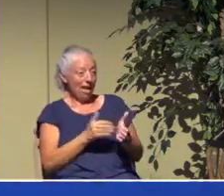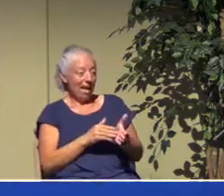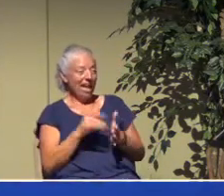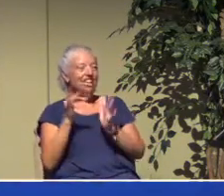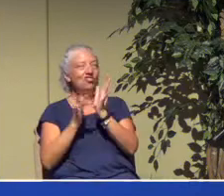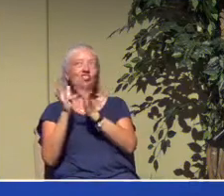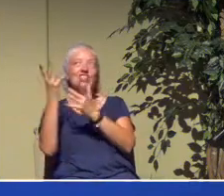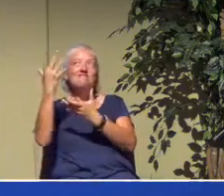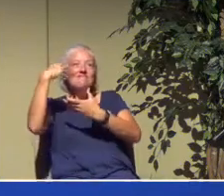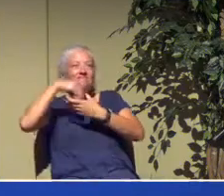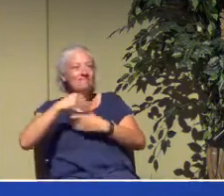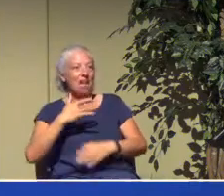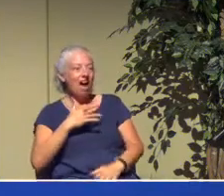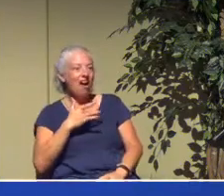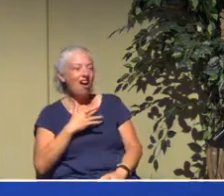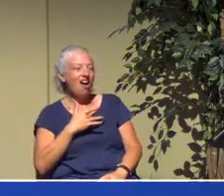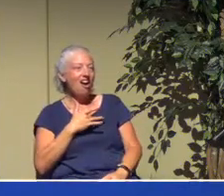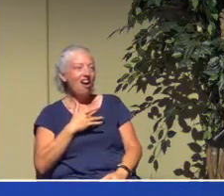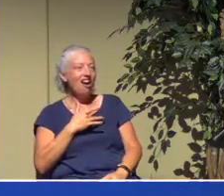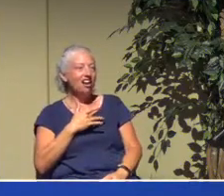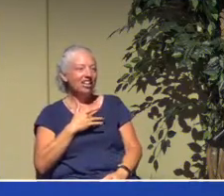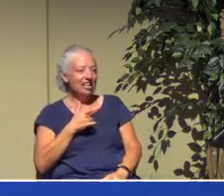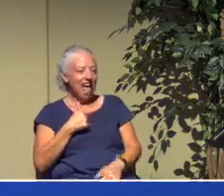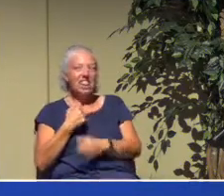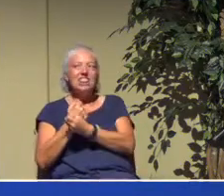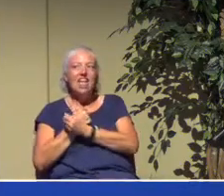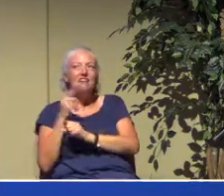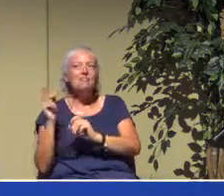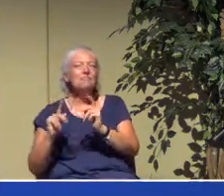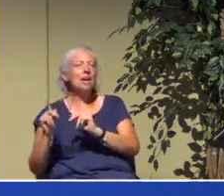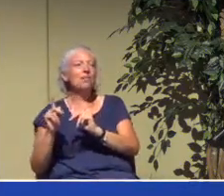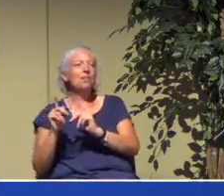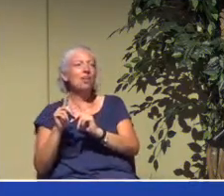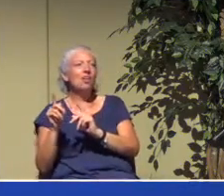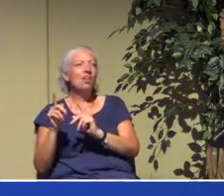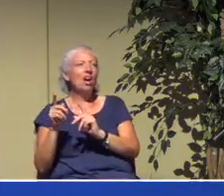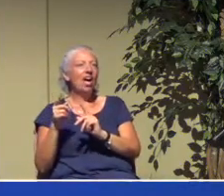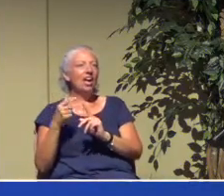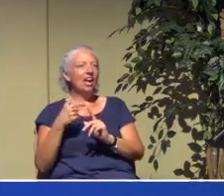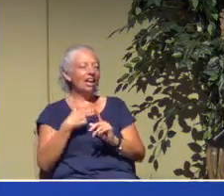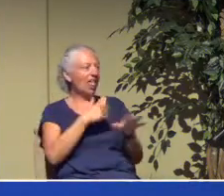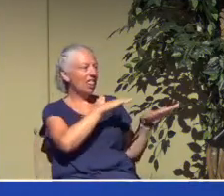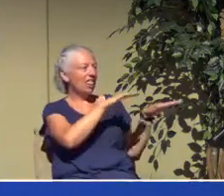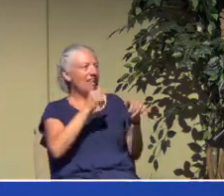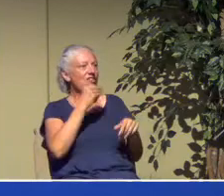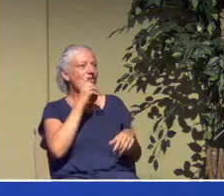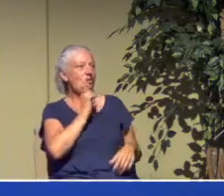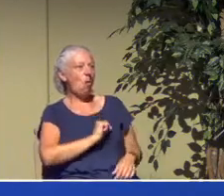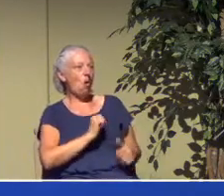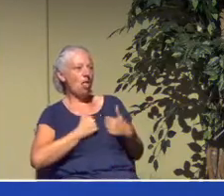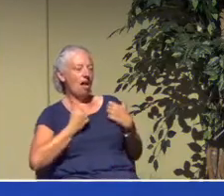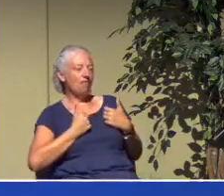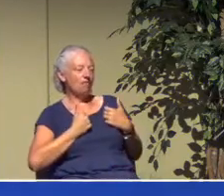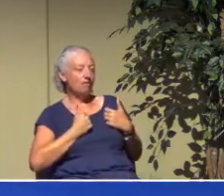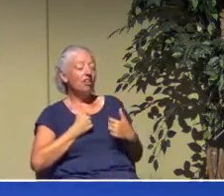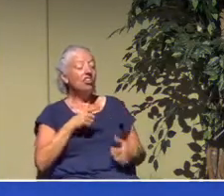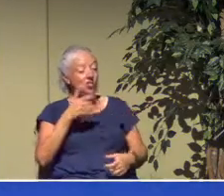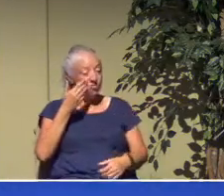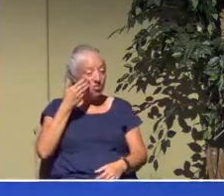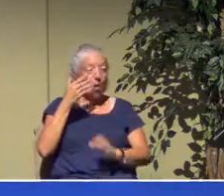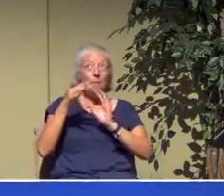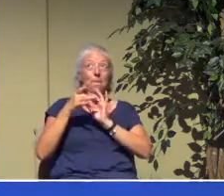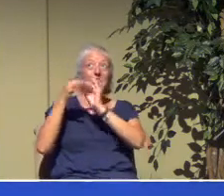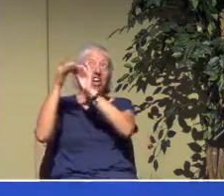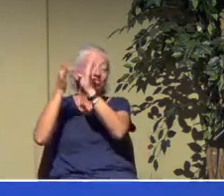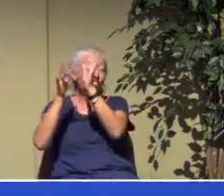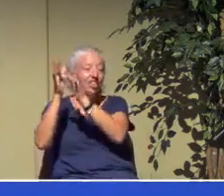And he made me want to love people rather than the direction I was going. And I said, you can know that you belong to him if you